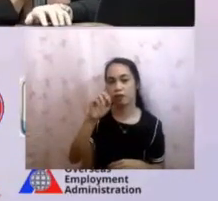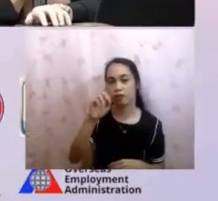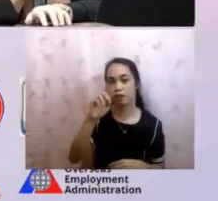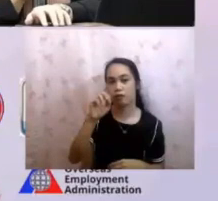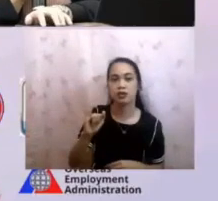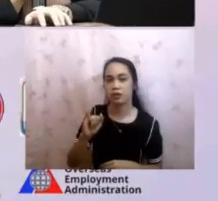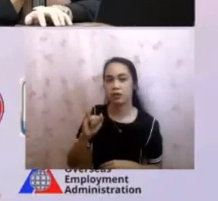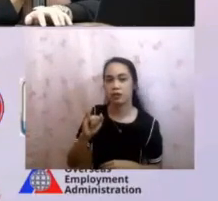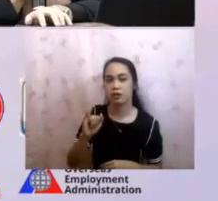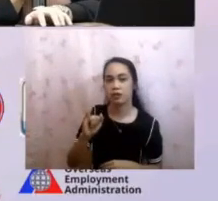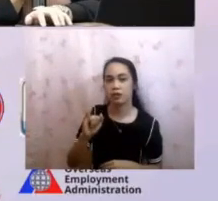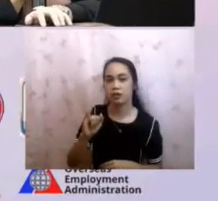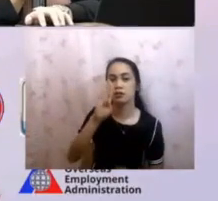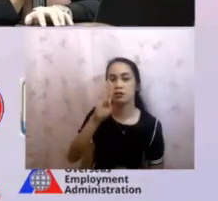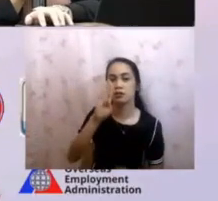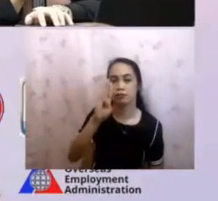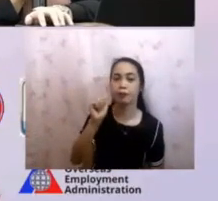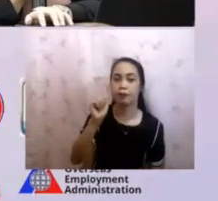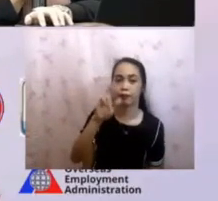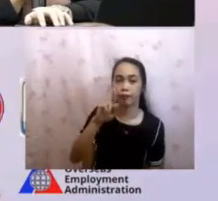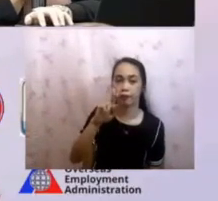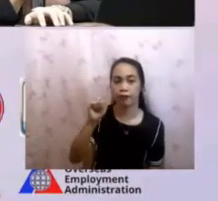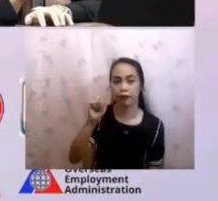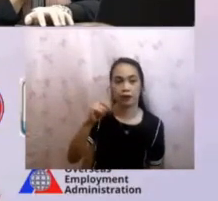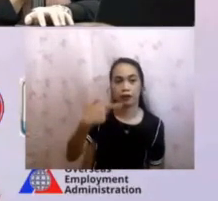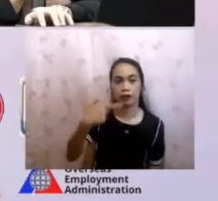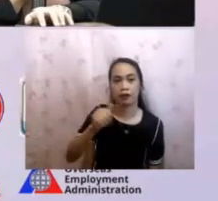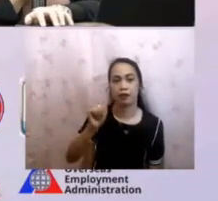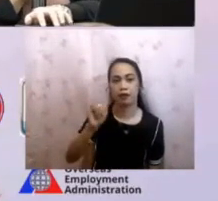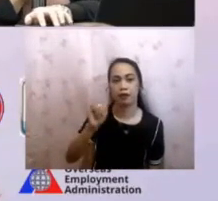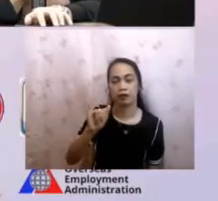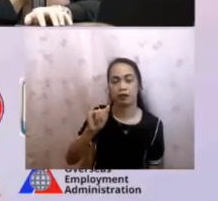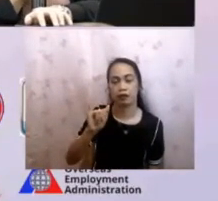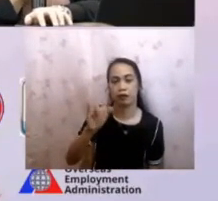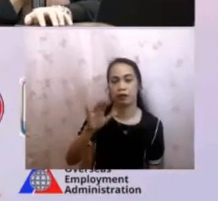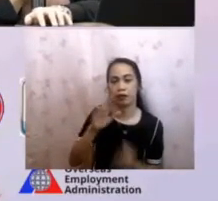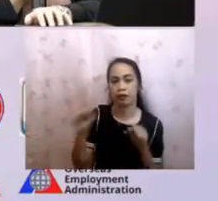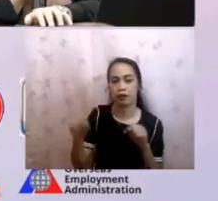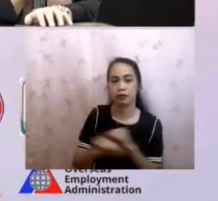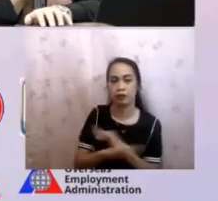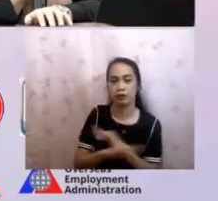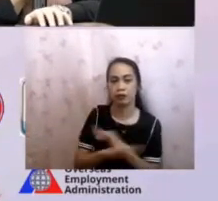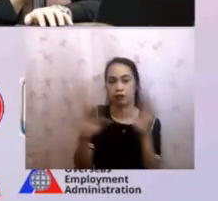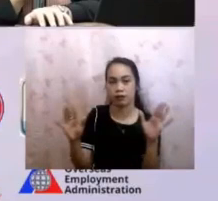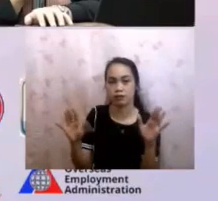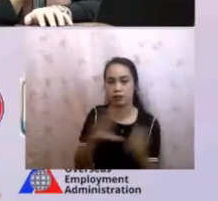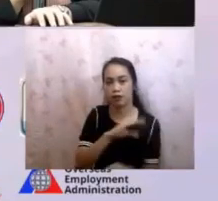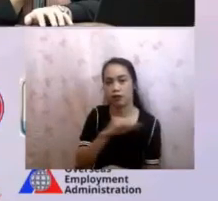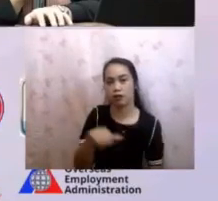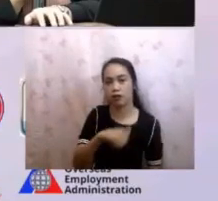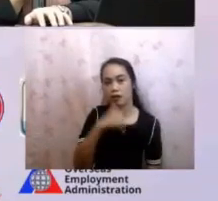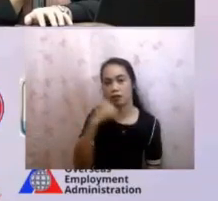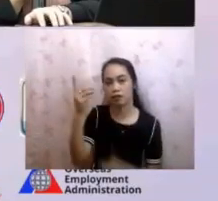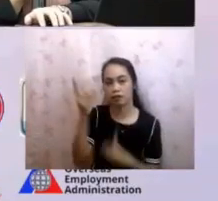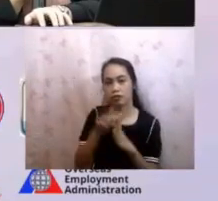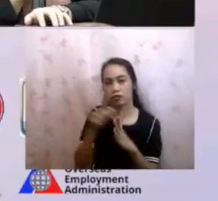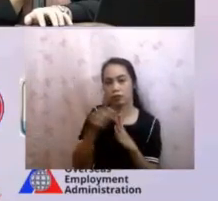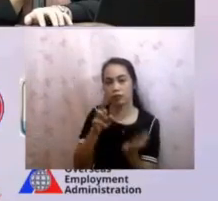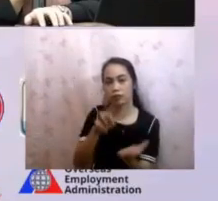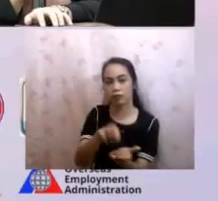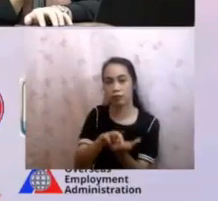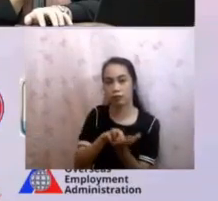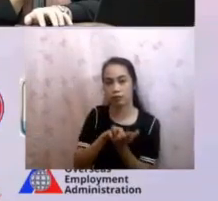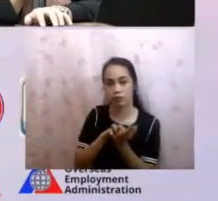universities, TIN or tax identification number, or unified multi-purpose ID, and